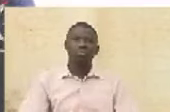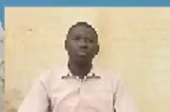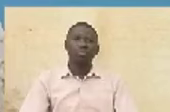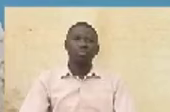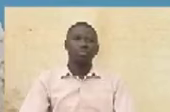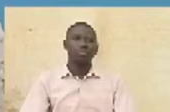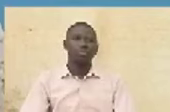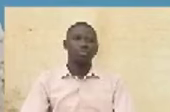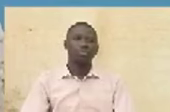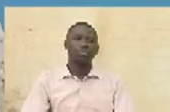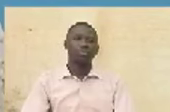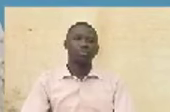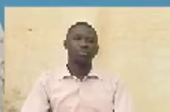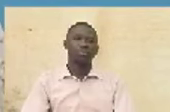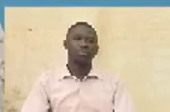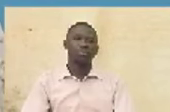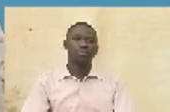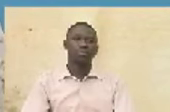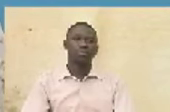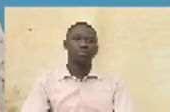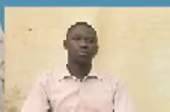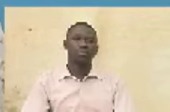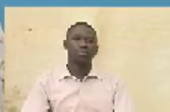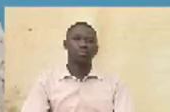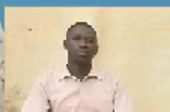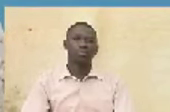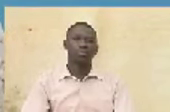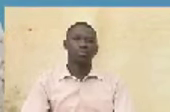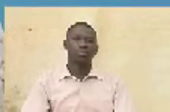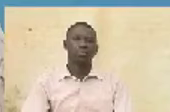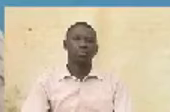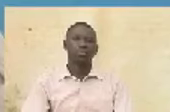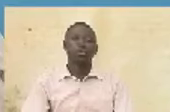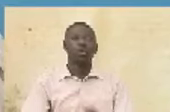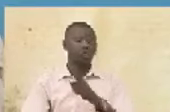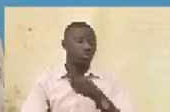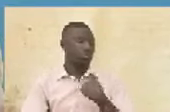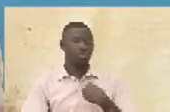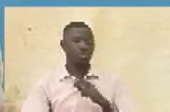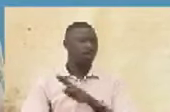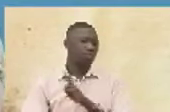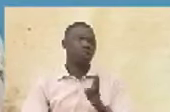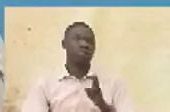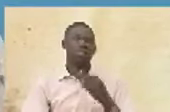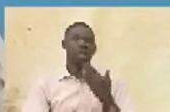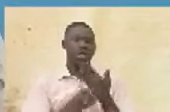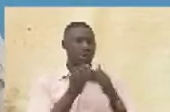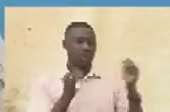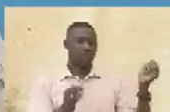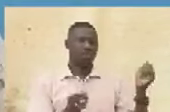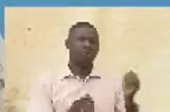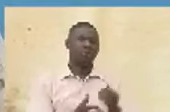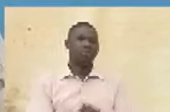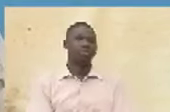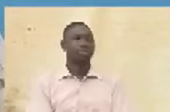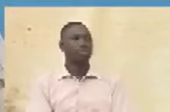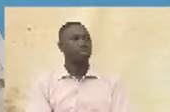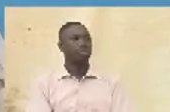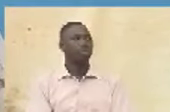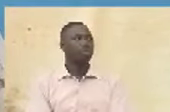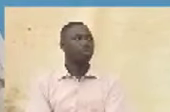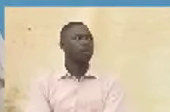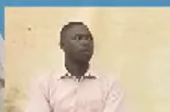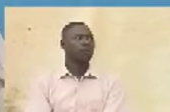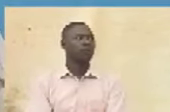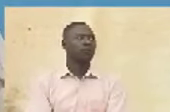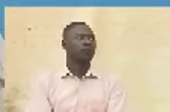those people are not there, they are outside. Hani menu keku yalo ko be bundi